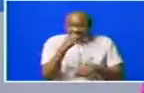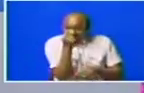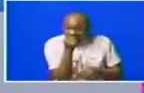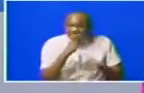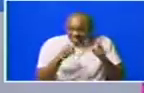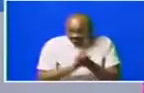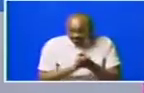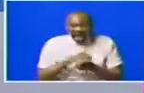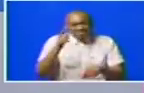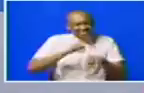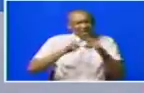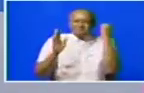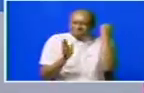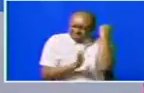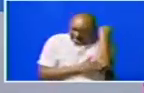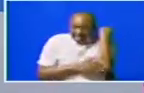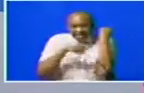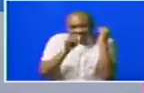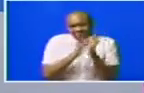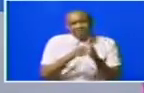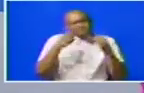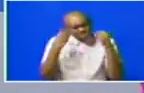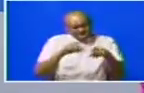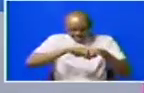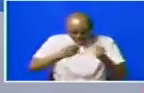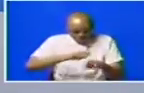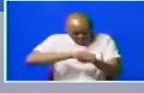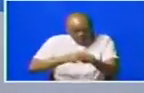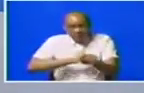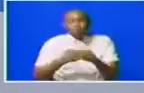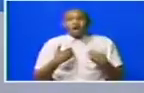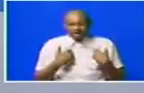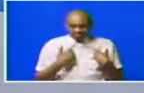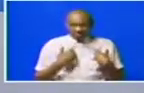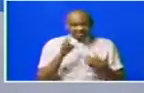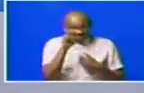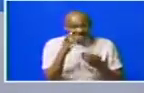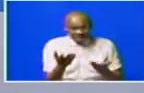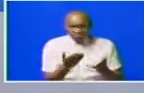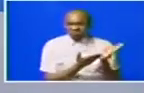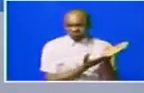bad sometimes that she has fallen and broken more bones than you can imagine. Take a look.